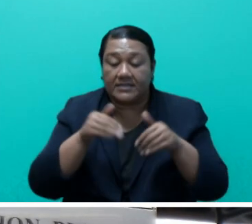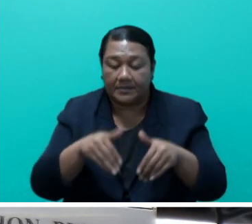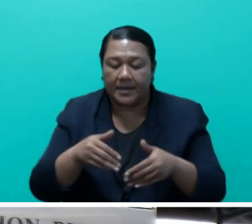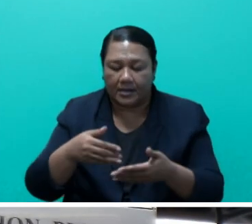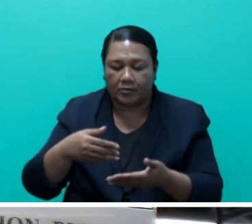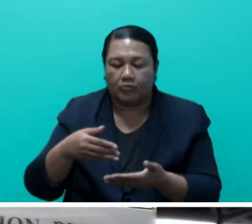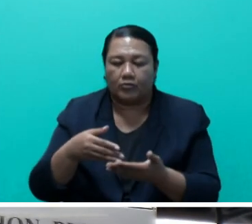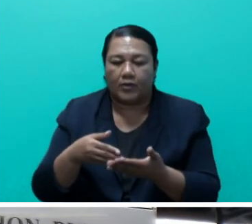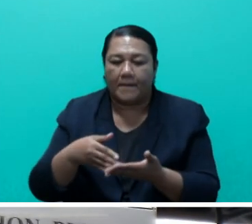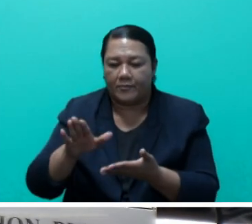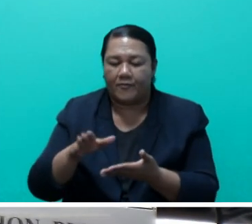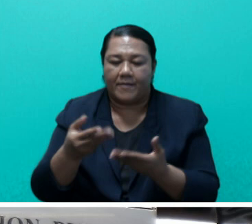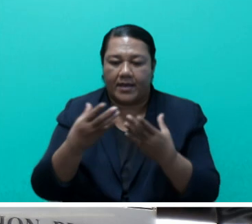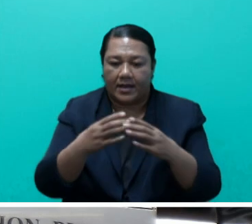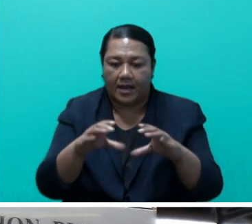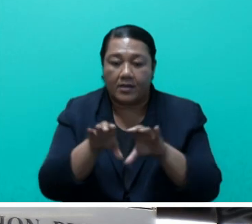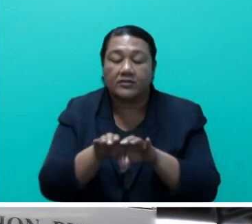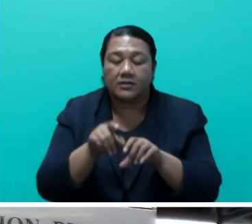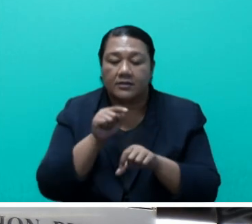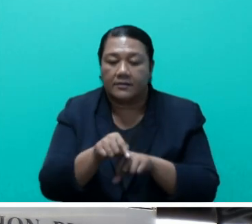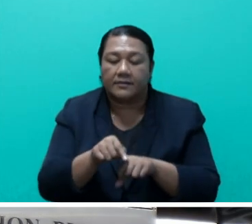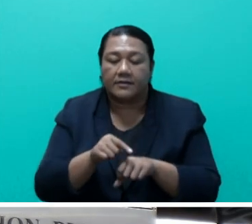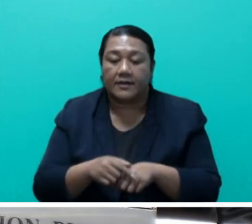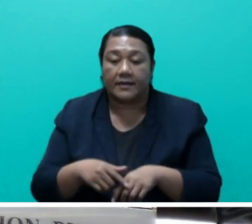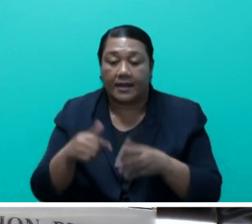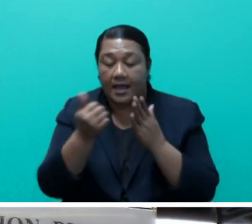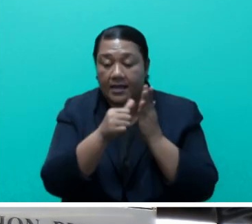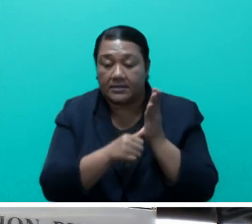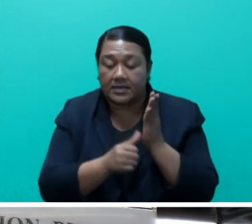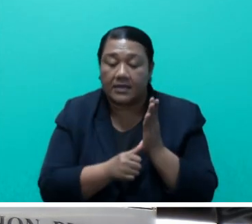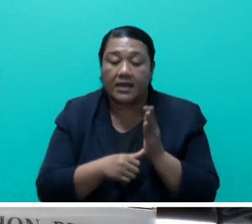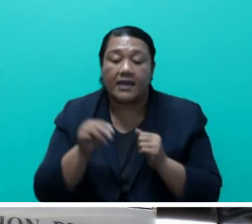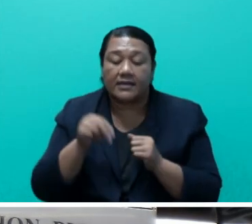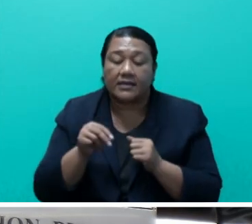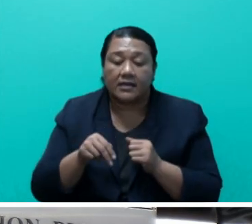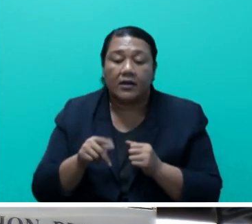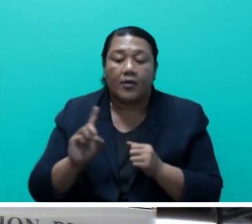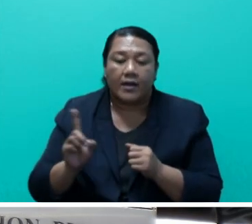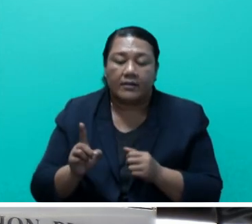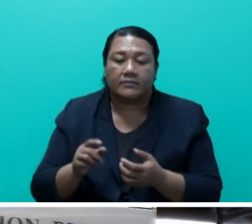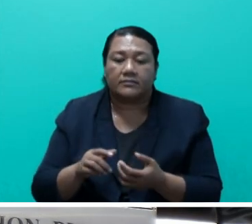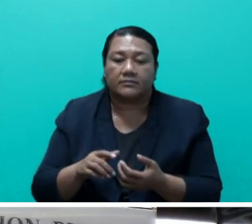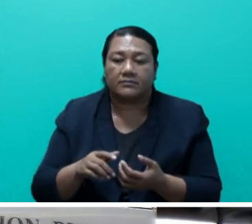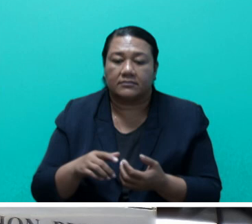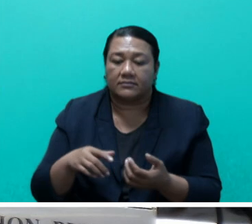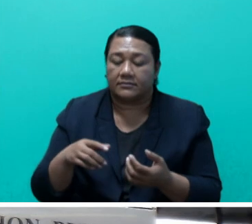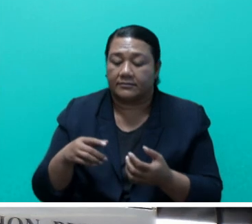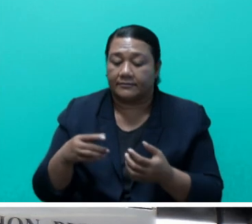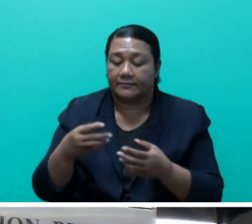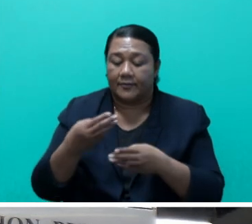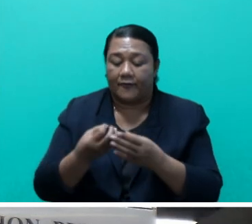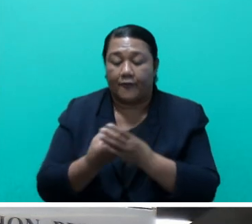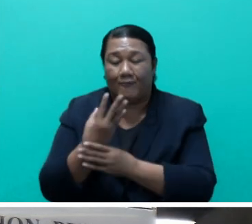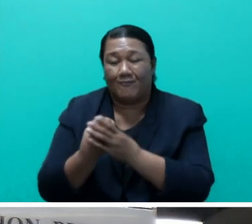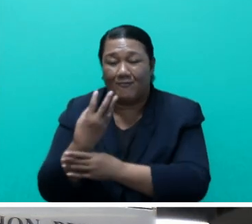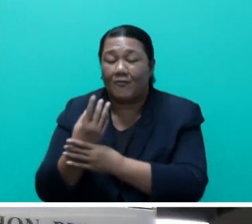the need to a balanced gender, ethnic mix, and need for a representation of farmers across the cane producing